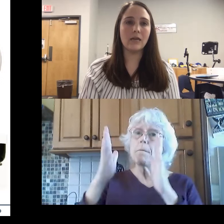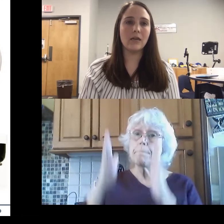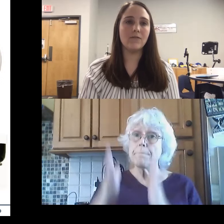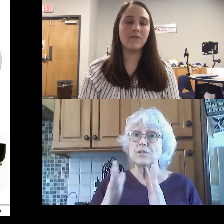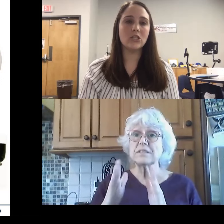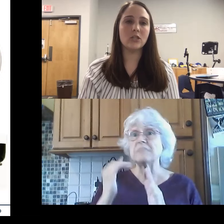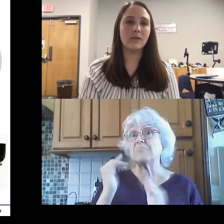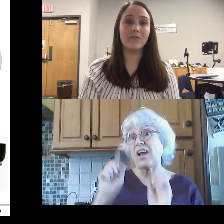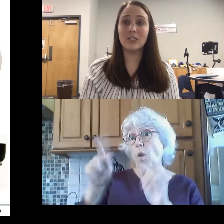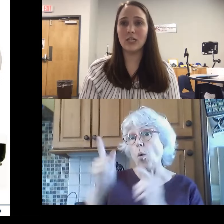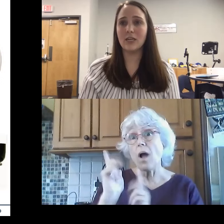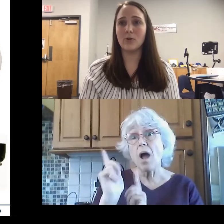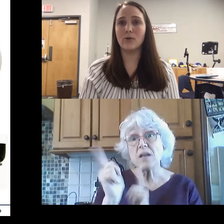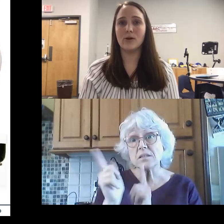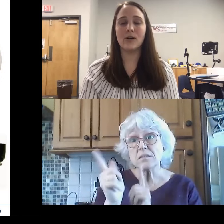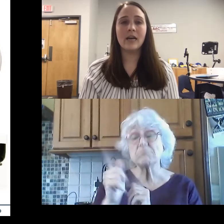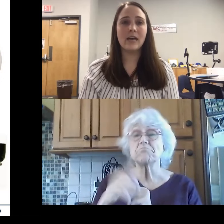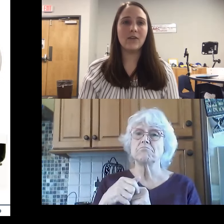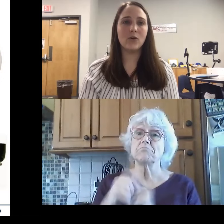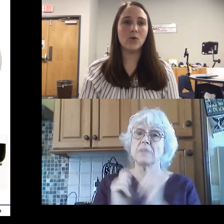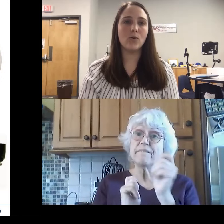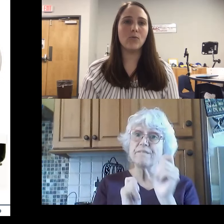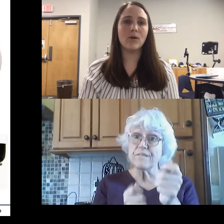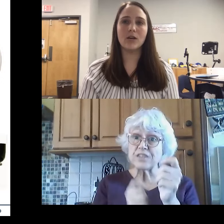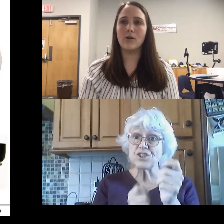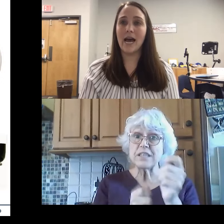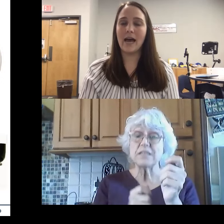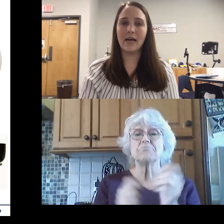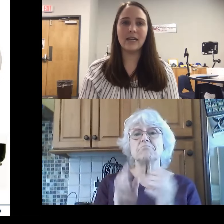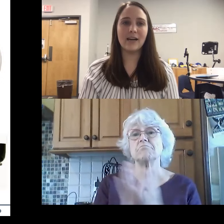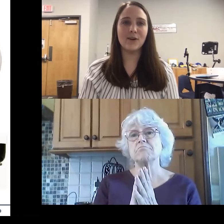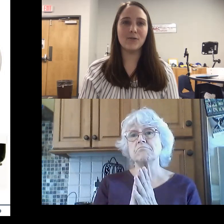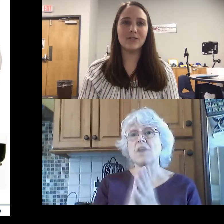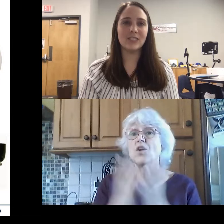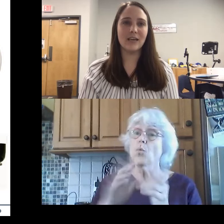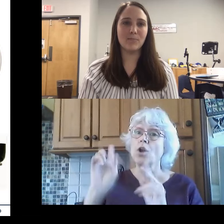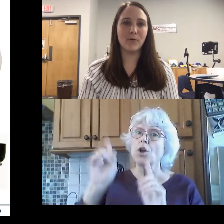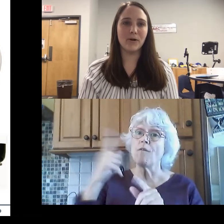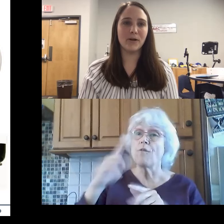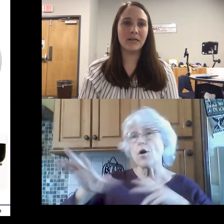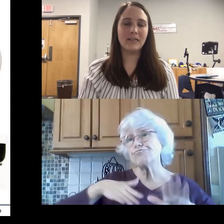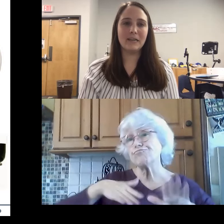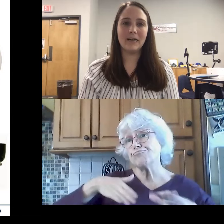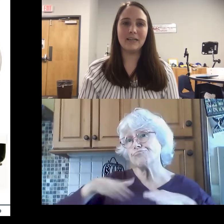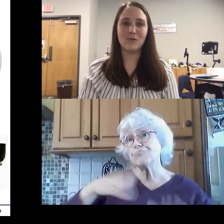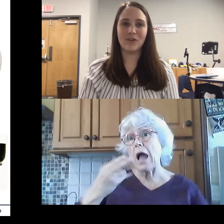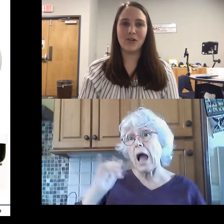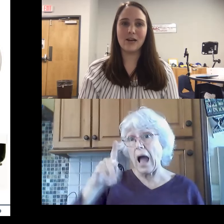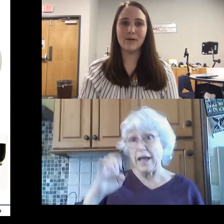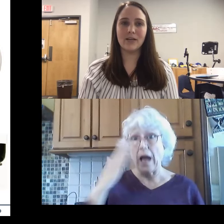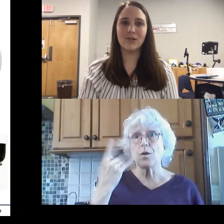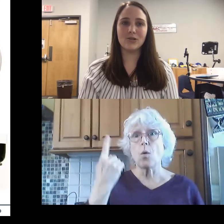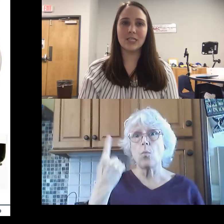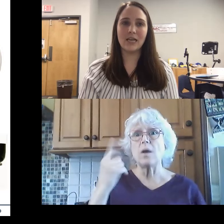and fish, fishing, or if you want to go on a hike. I know there's a state park, not in North